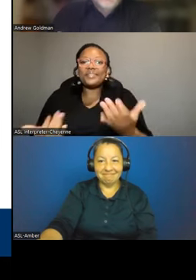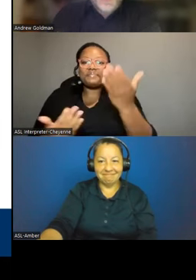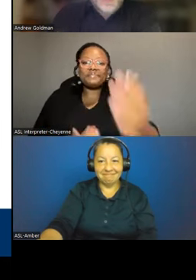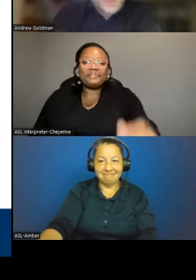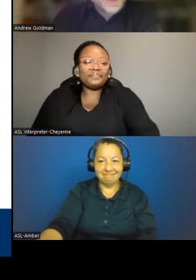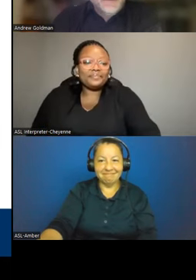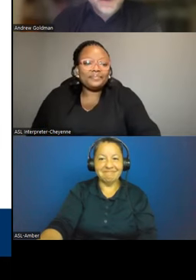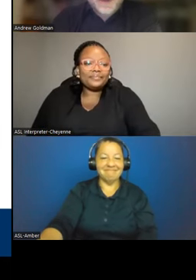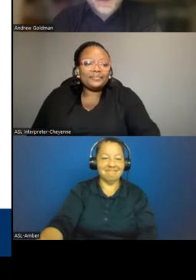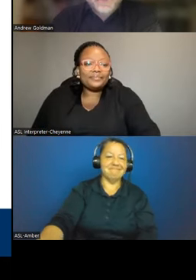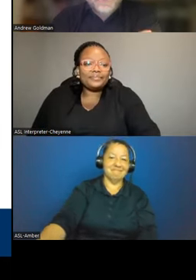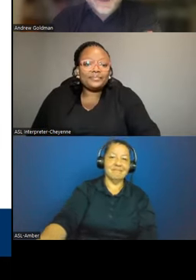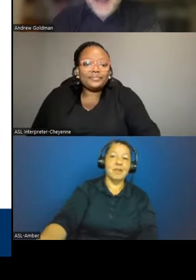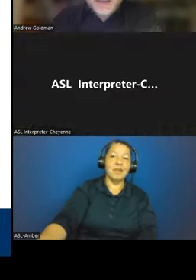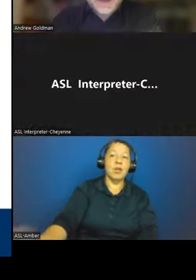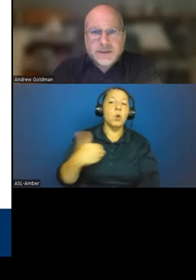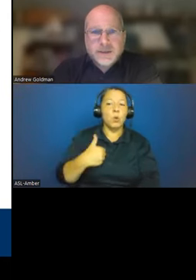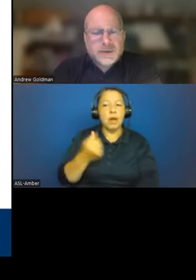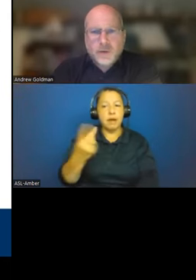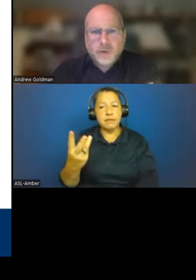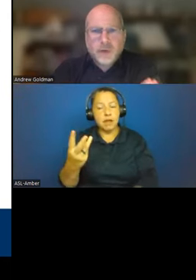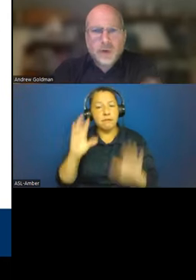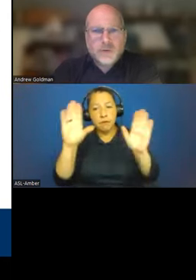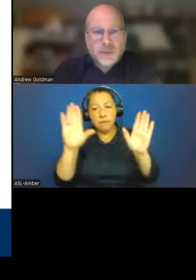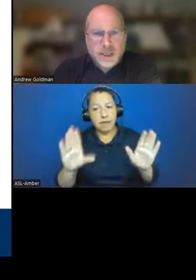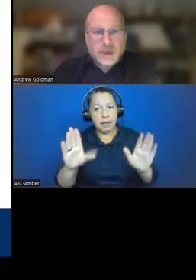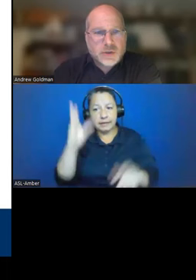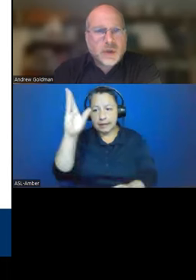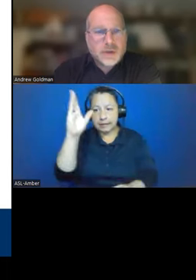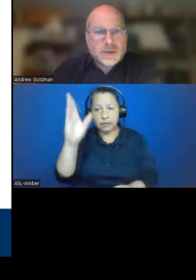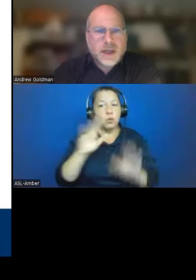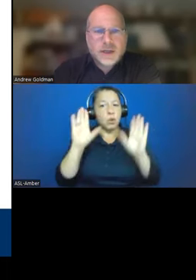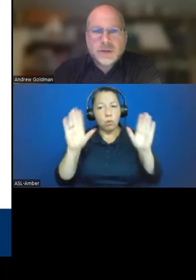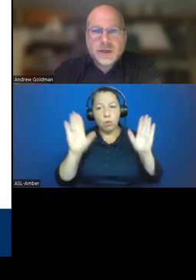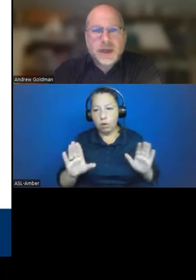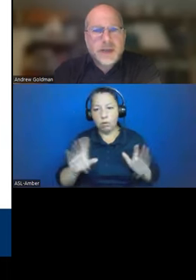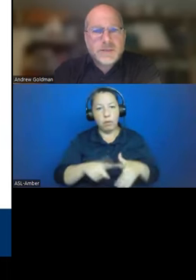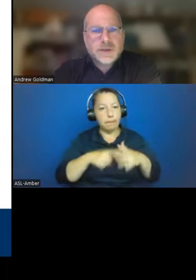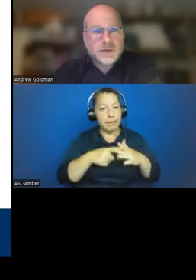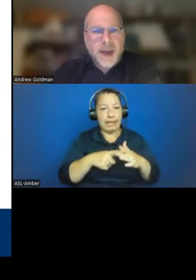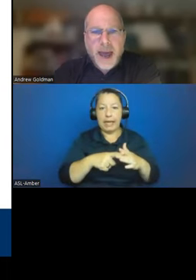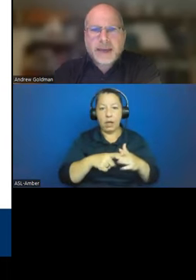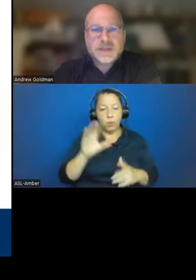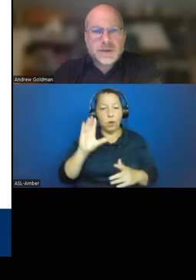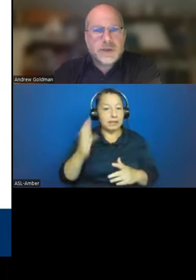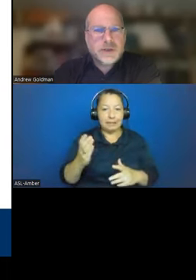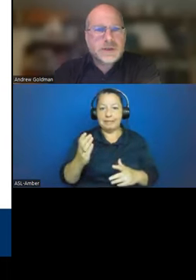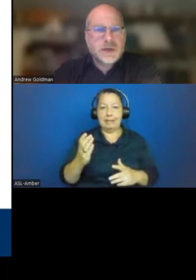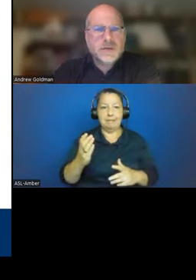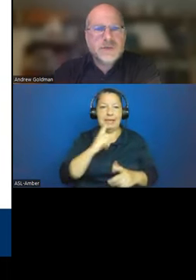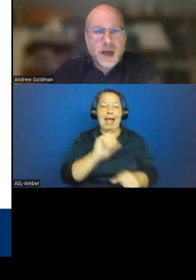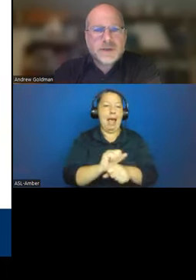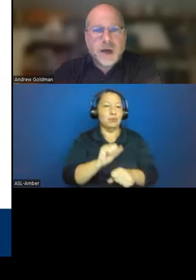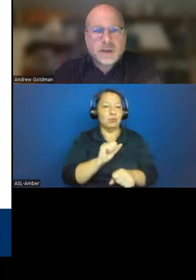There are a number of fantastic lectures, a really wonderful beginning to what looks like an absolutely packed series